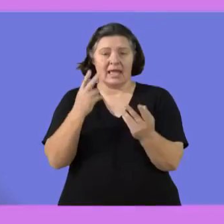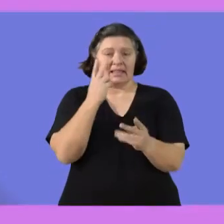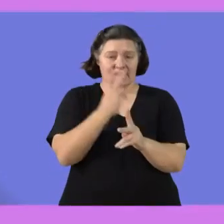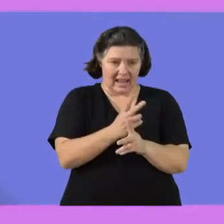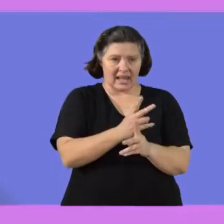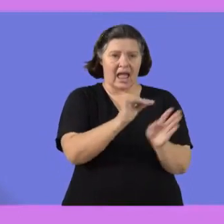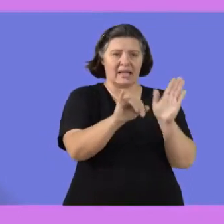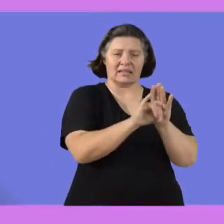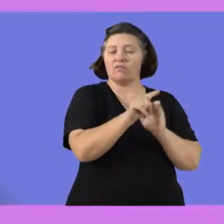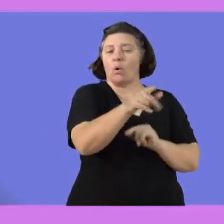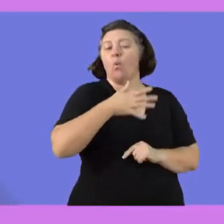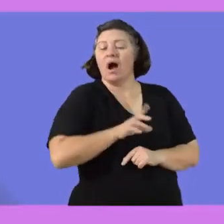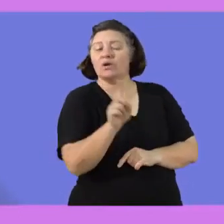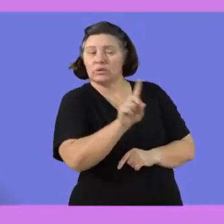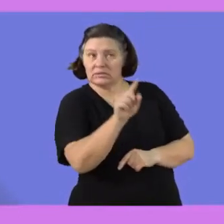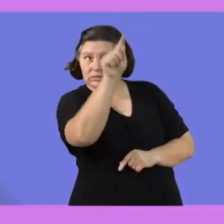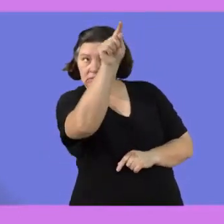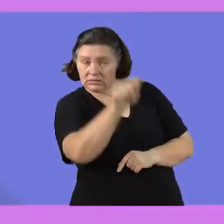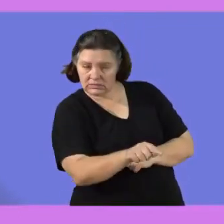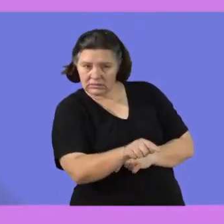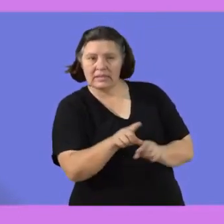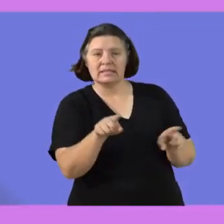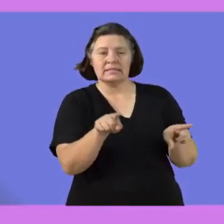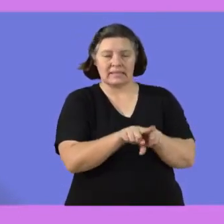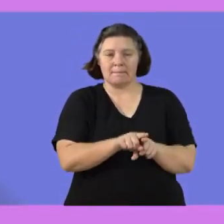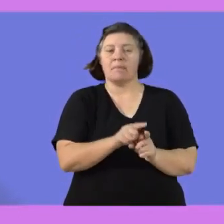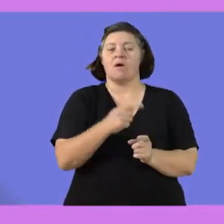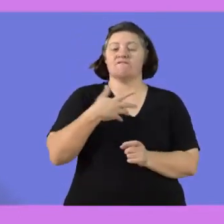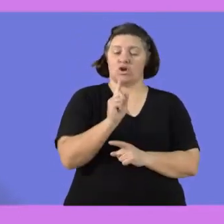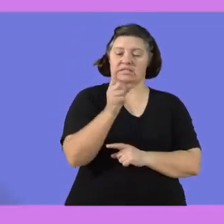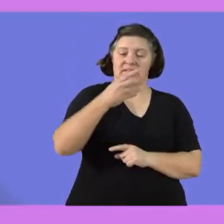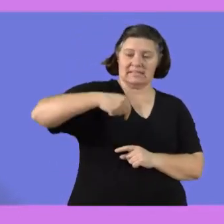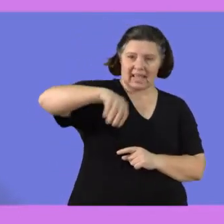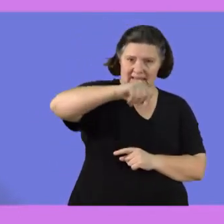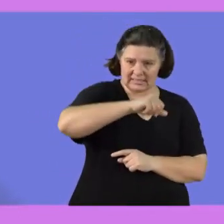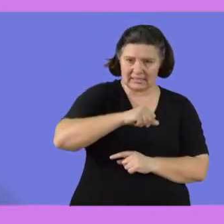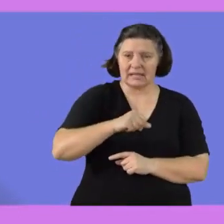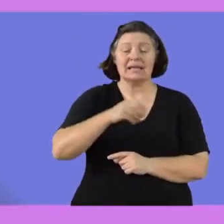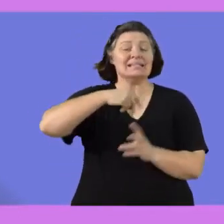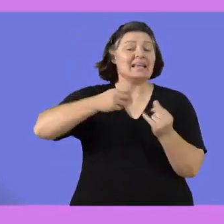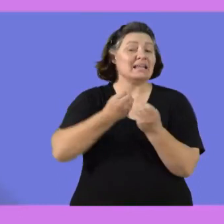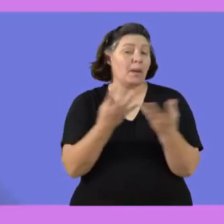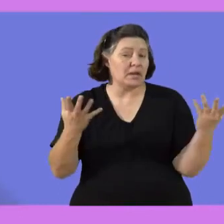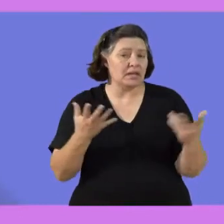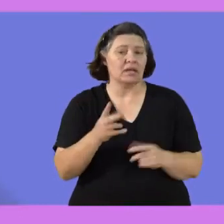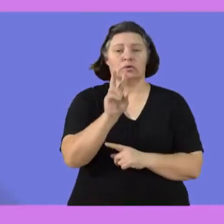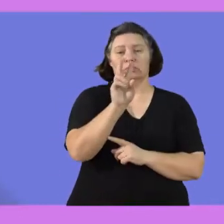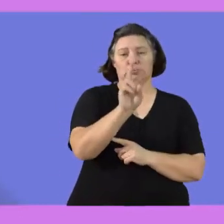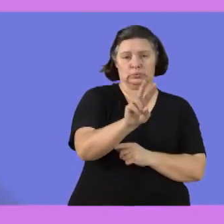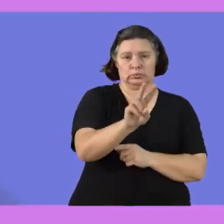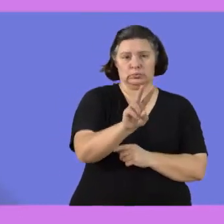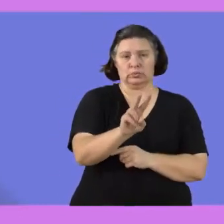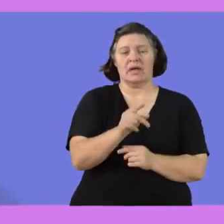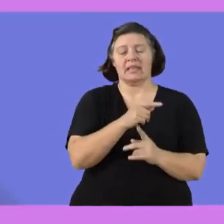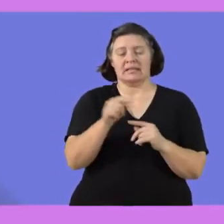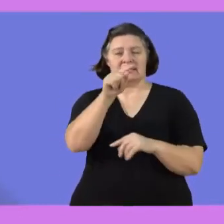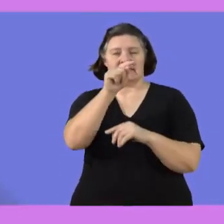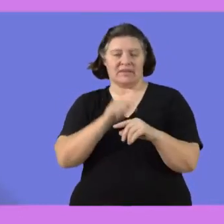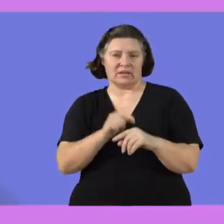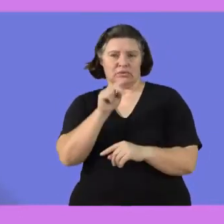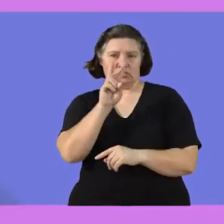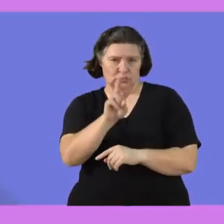you identify the proportion which is given. Like in the first case, it was sand, and the proportion of sand is 2, and